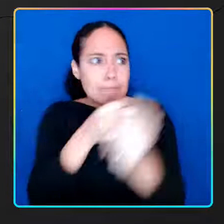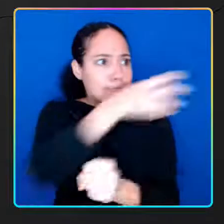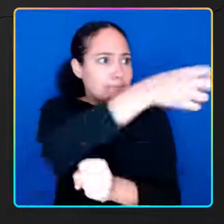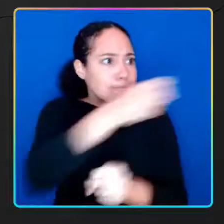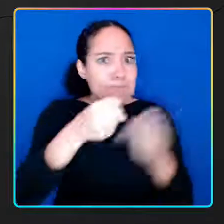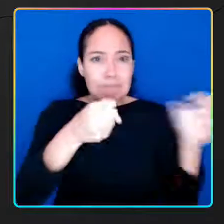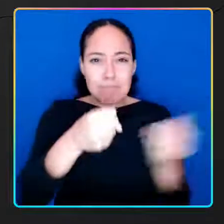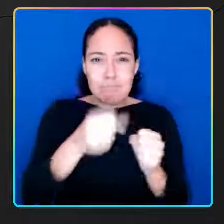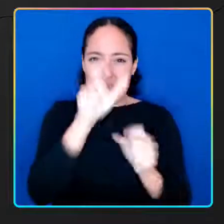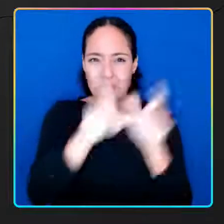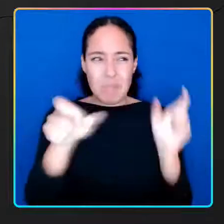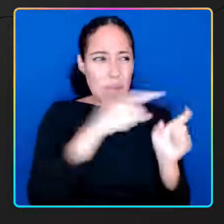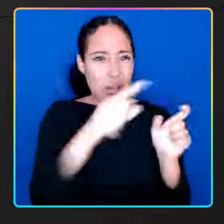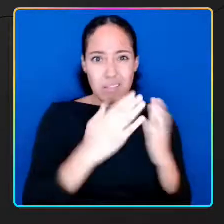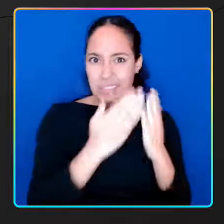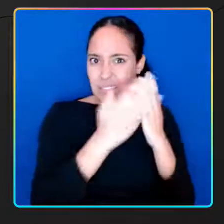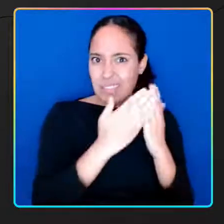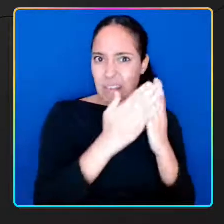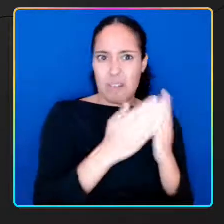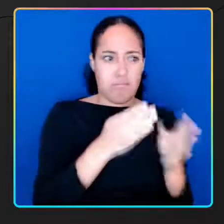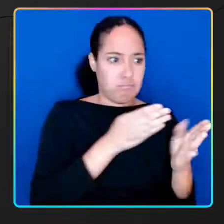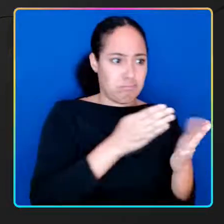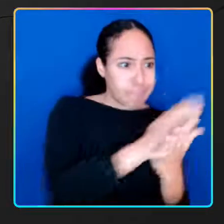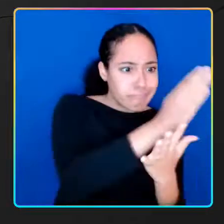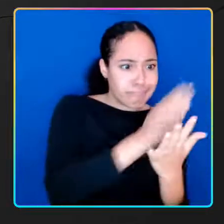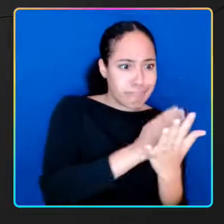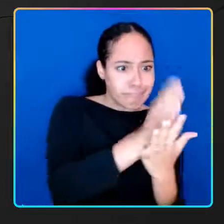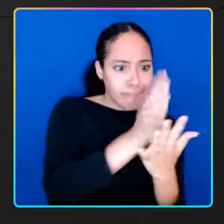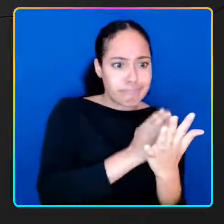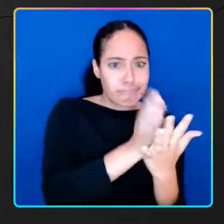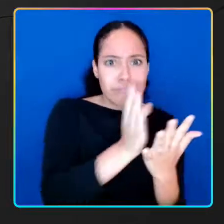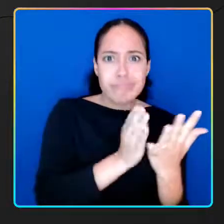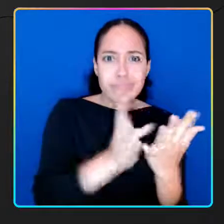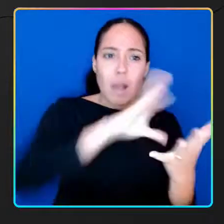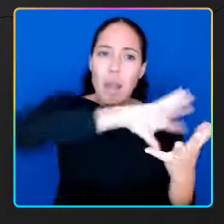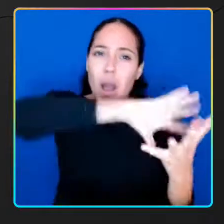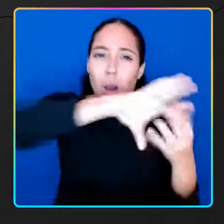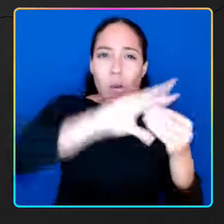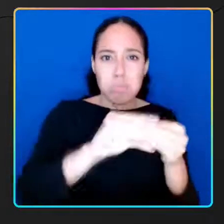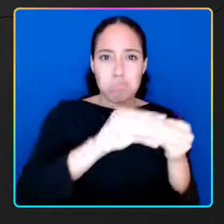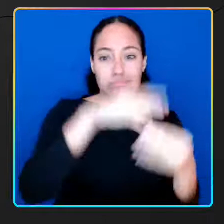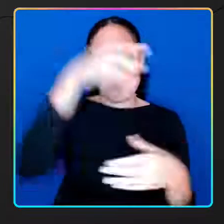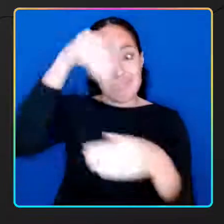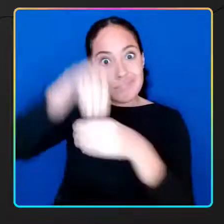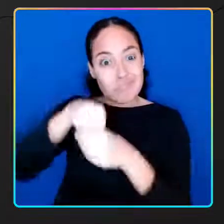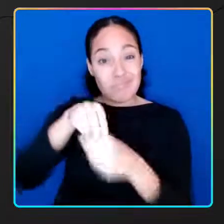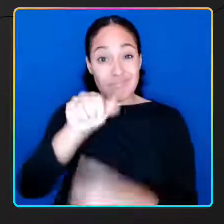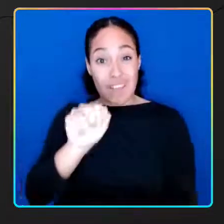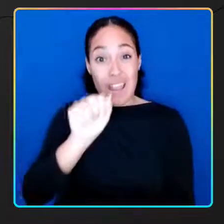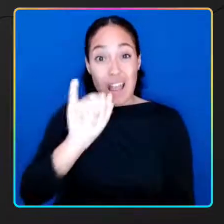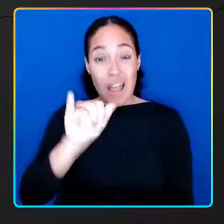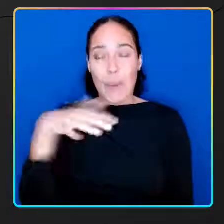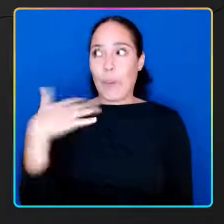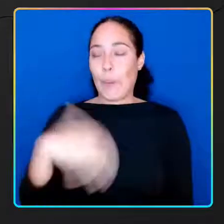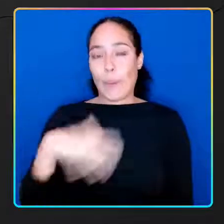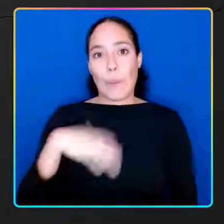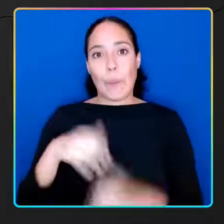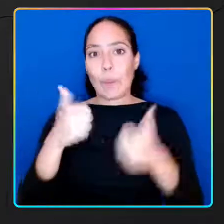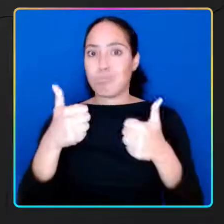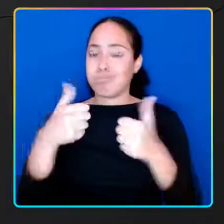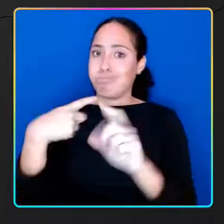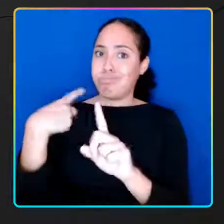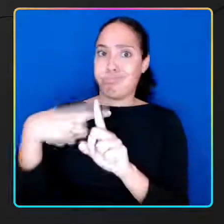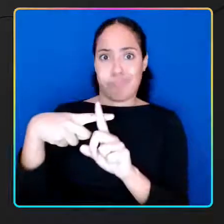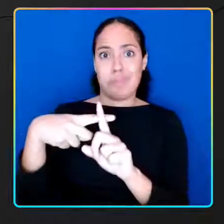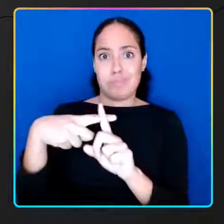fields that may seem that they're a little bit unrelated, because people may think, oh, I studied this thing that is not